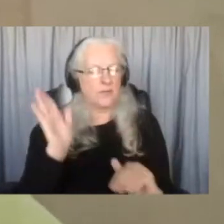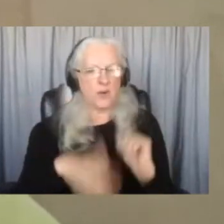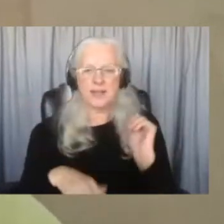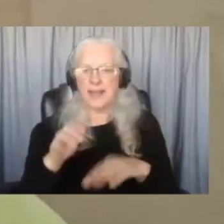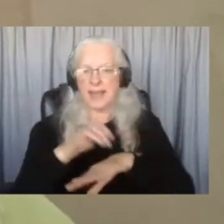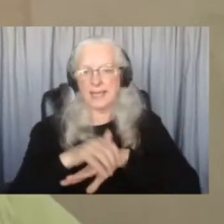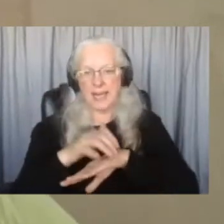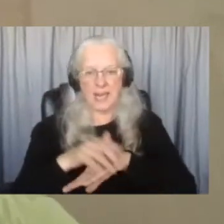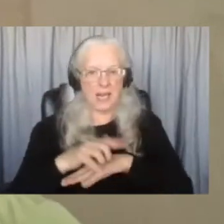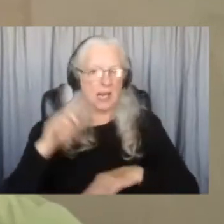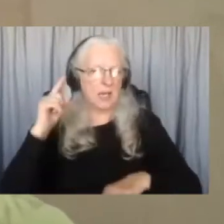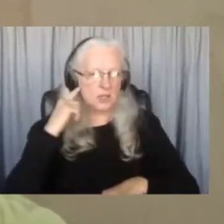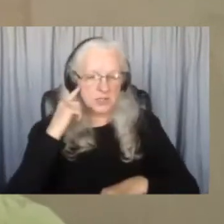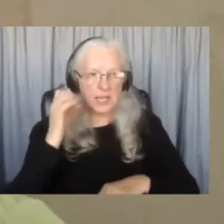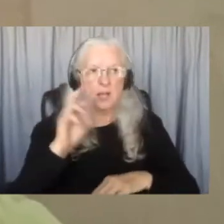sounds, that